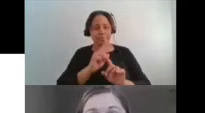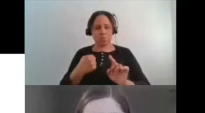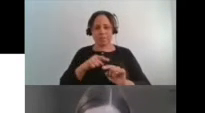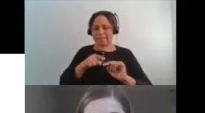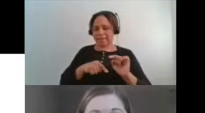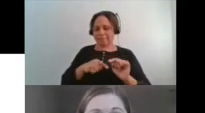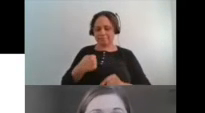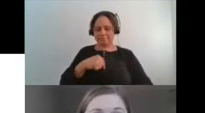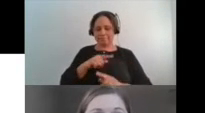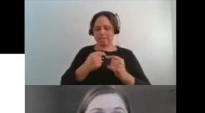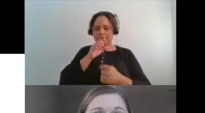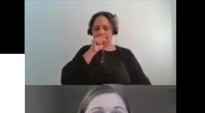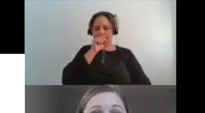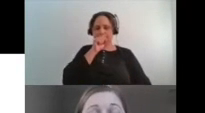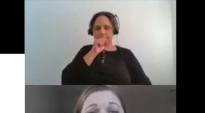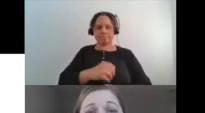team.